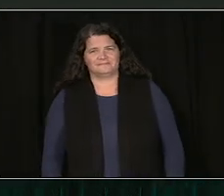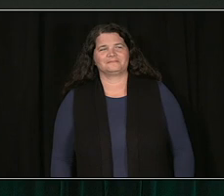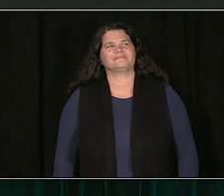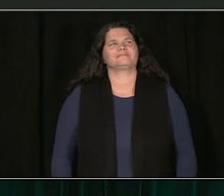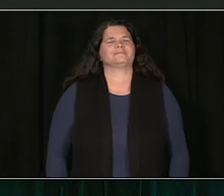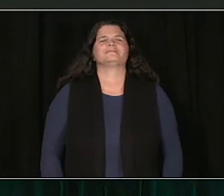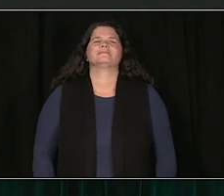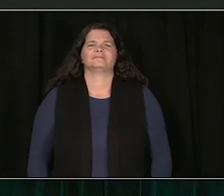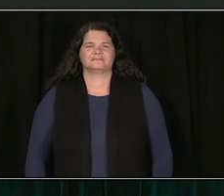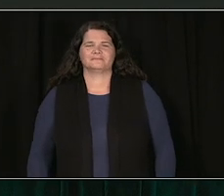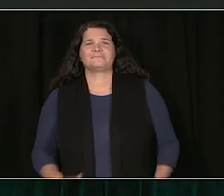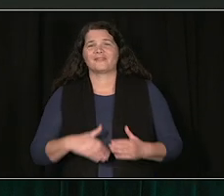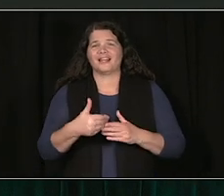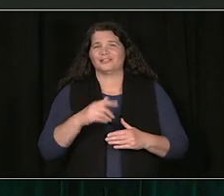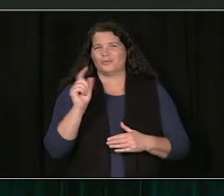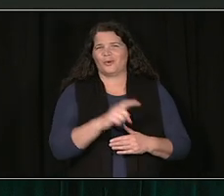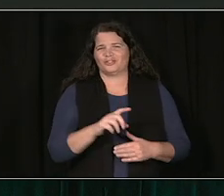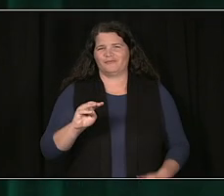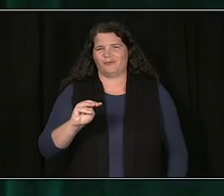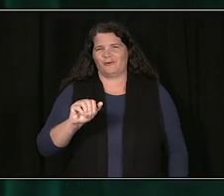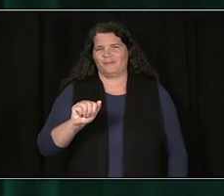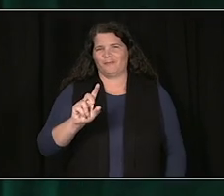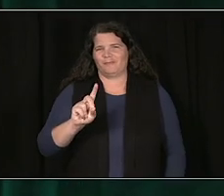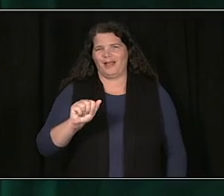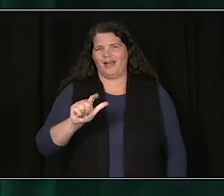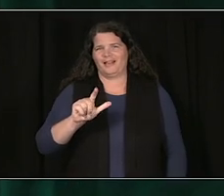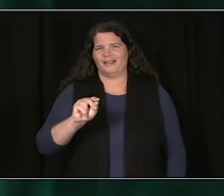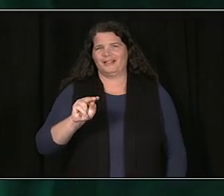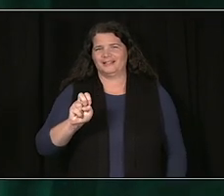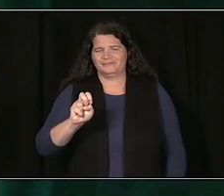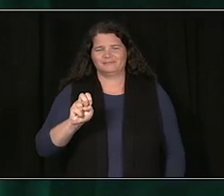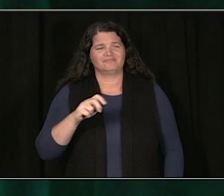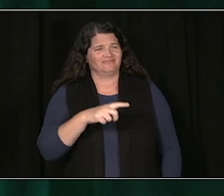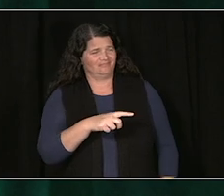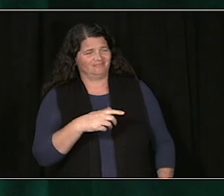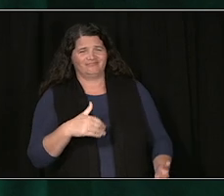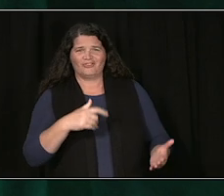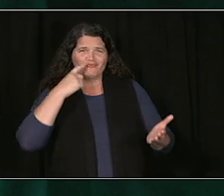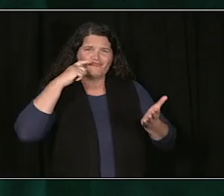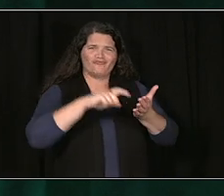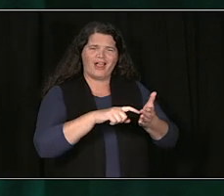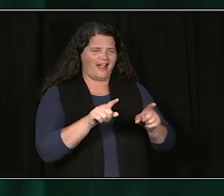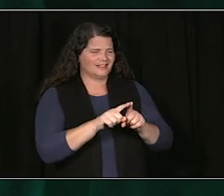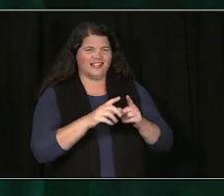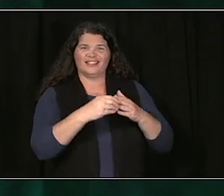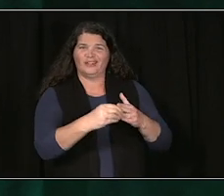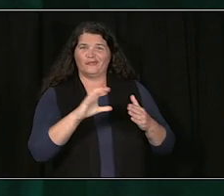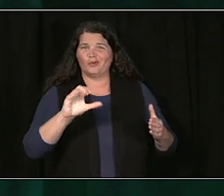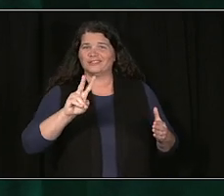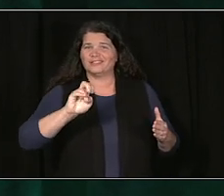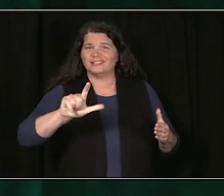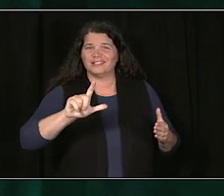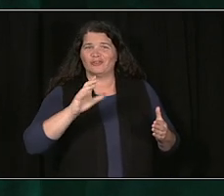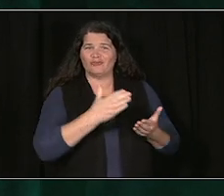This is for Madalene. You're a recognized civil rights leader. You're dedicated to advancing diversity and bringing